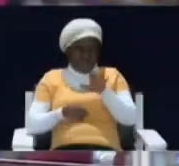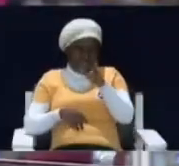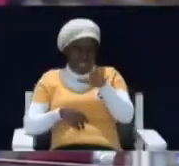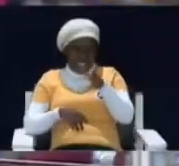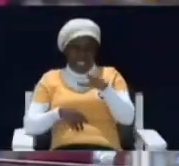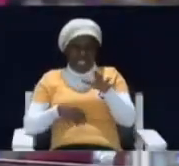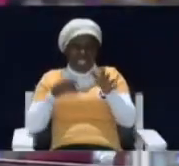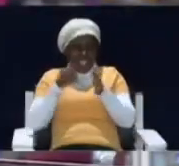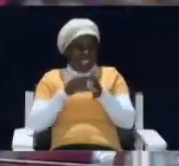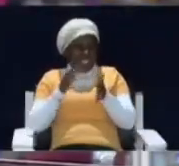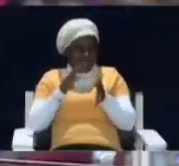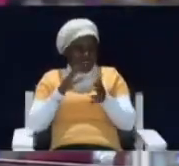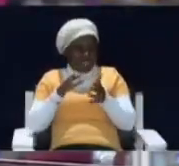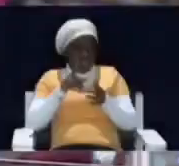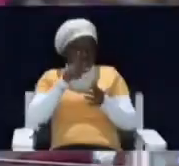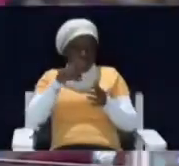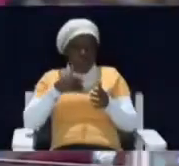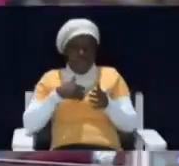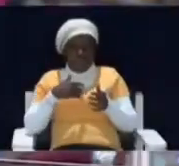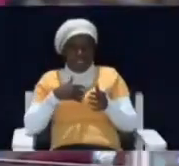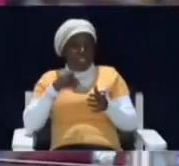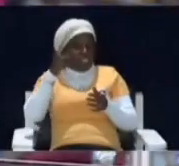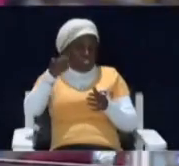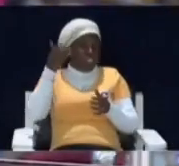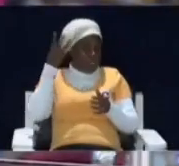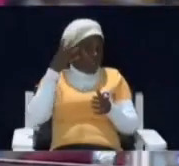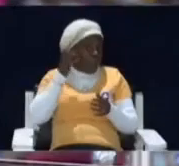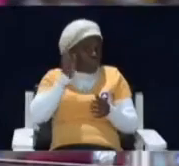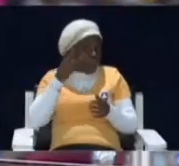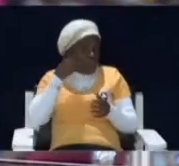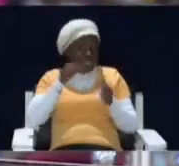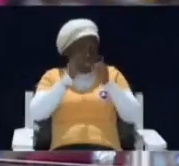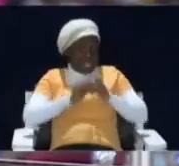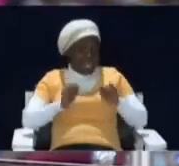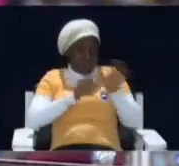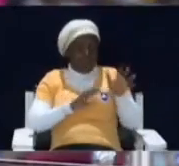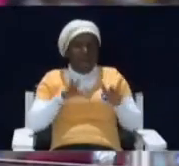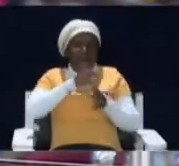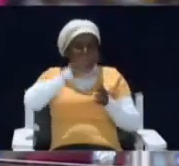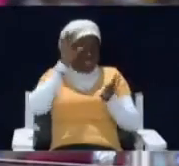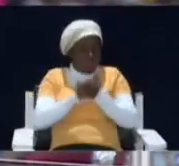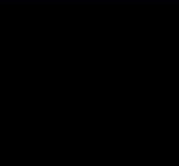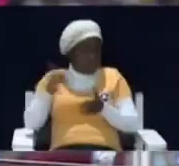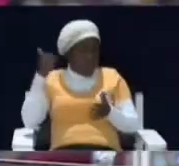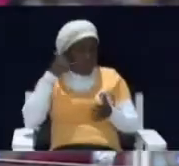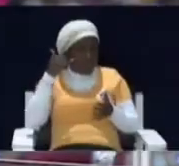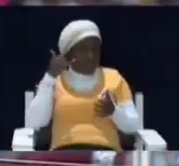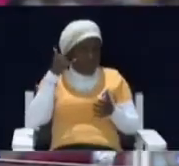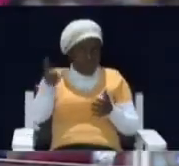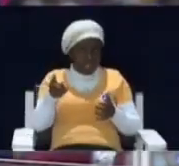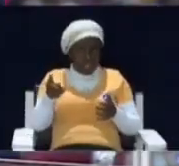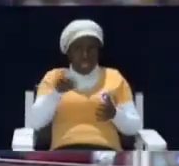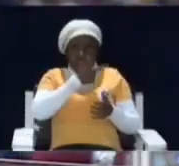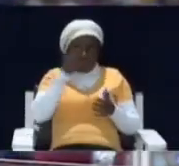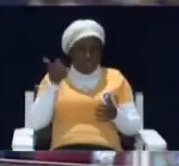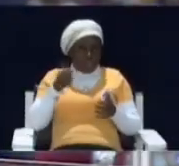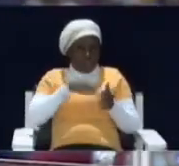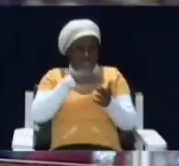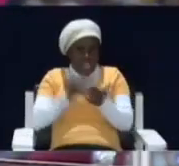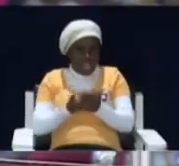cyst. I was in camp doing Holy Ghost service. And her husband suddenly called me. Because when she got there, the doctor